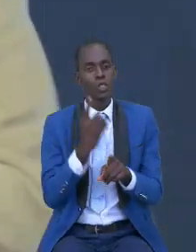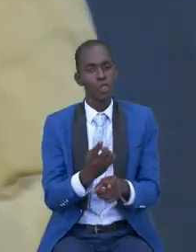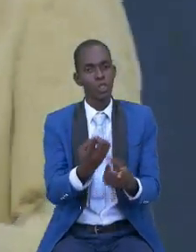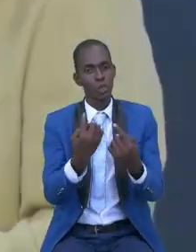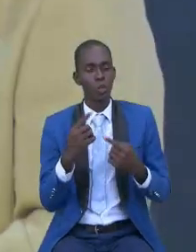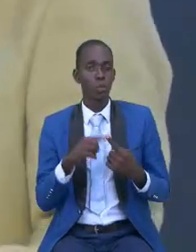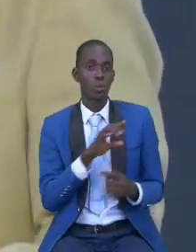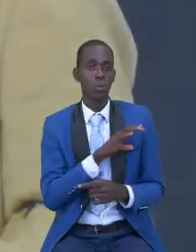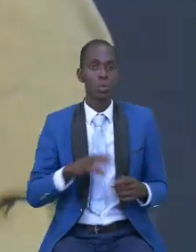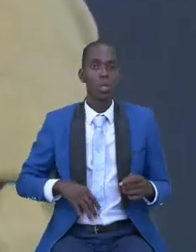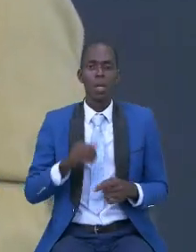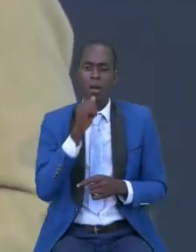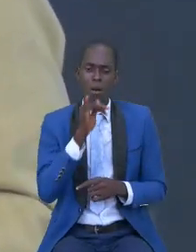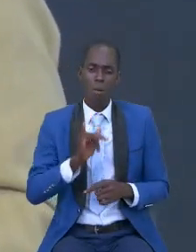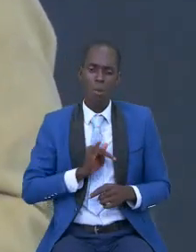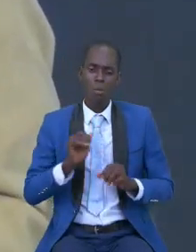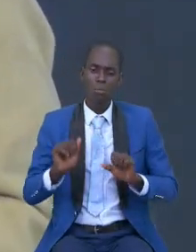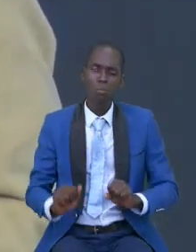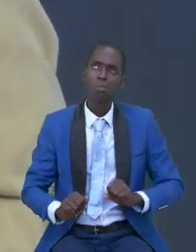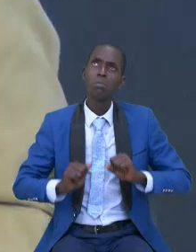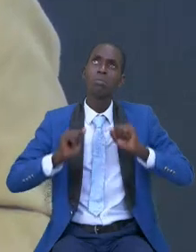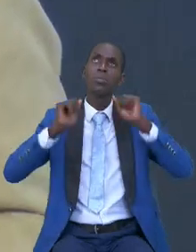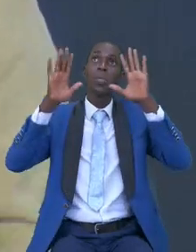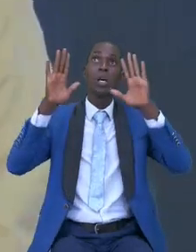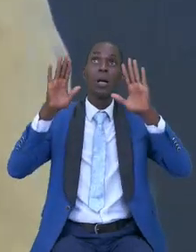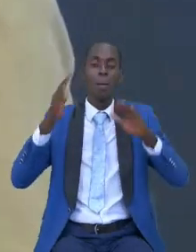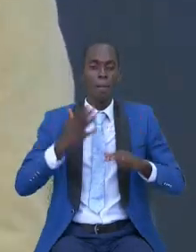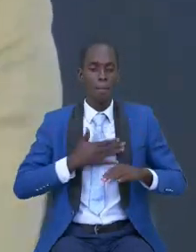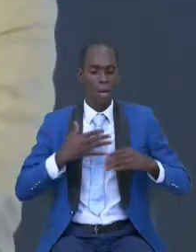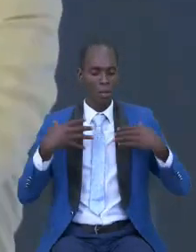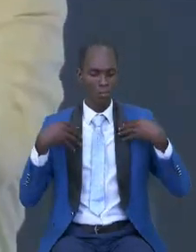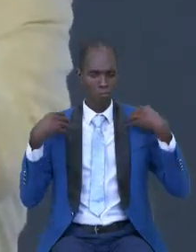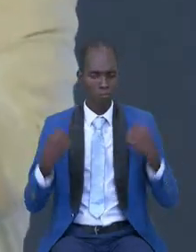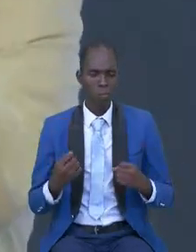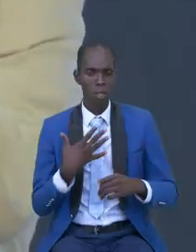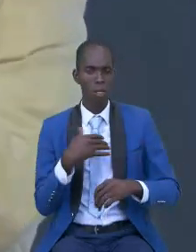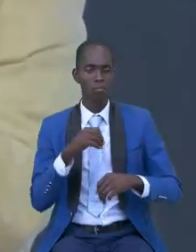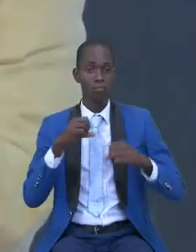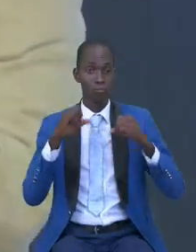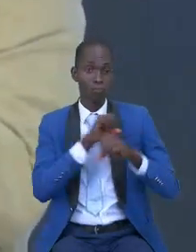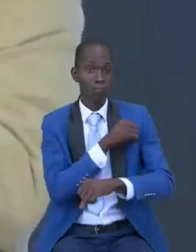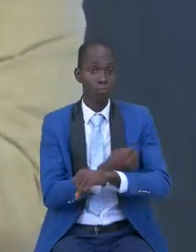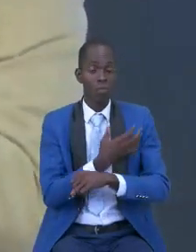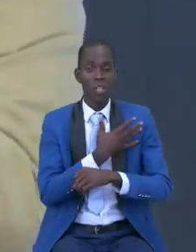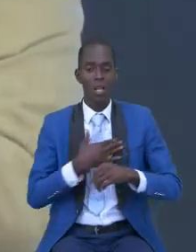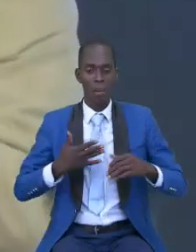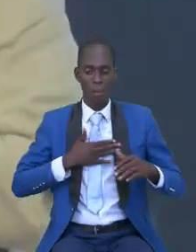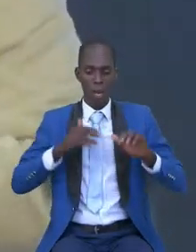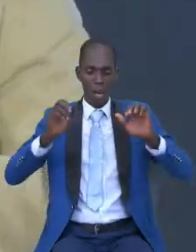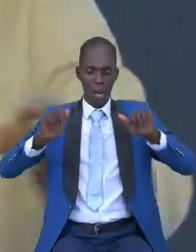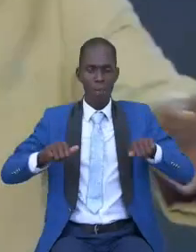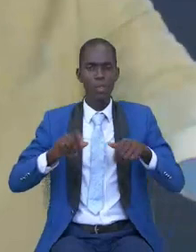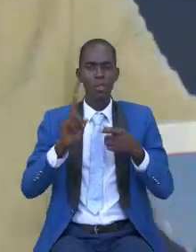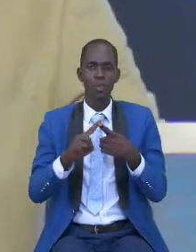Christ. Have I surrendered my strength and my power and my ability to resist